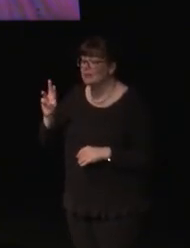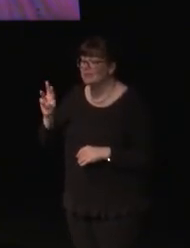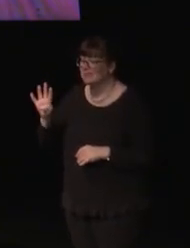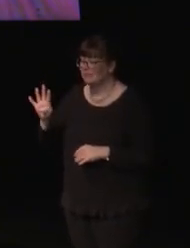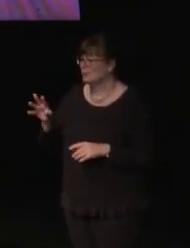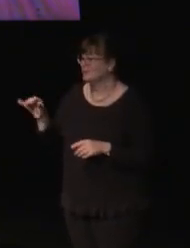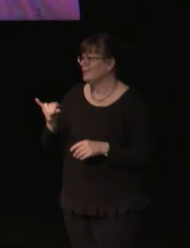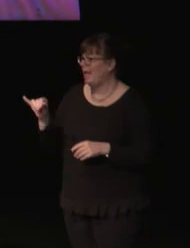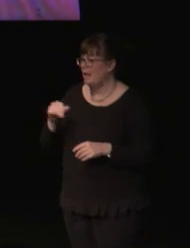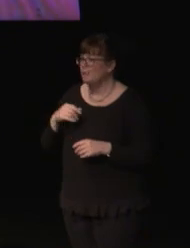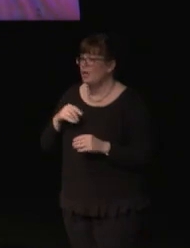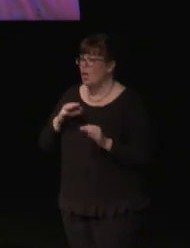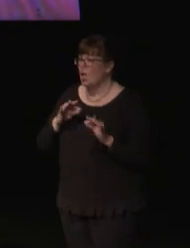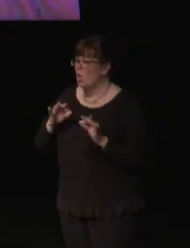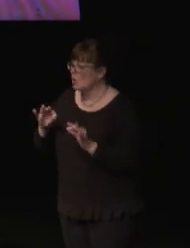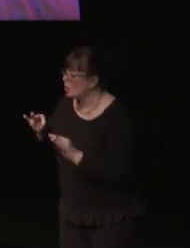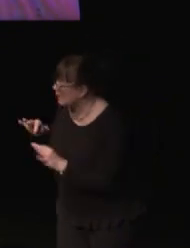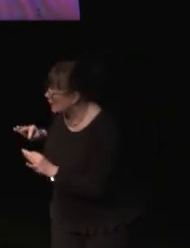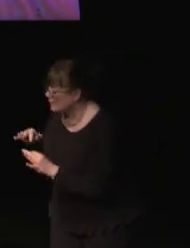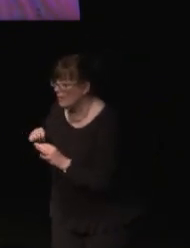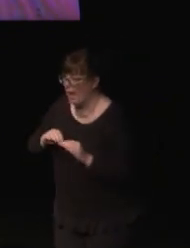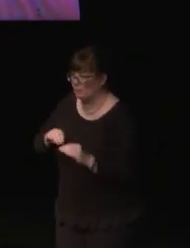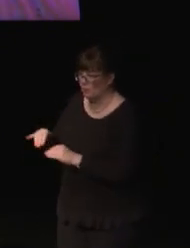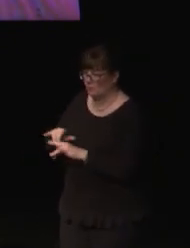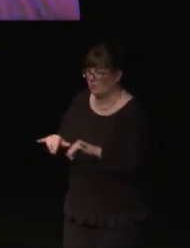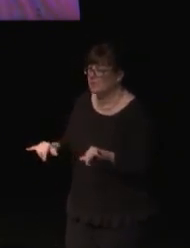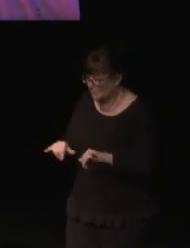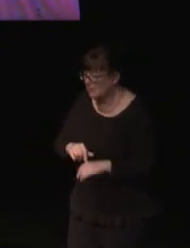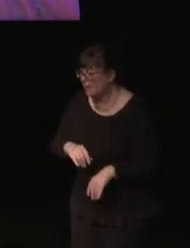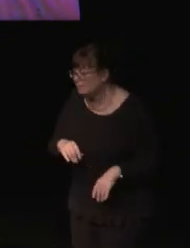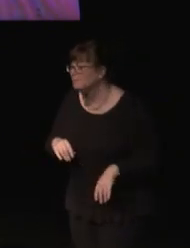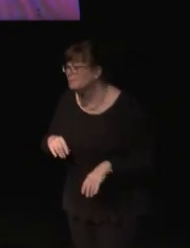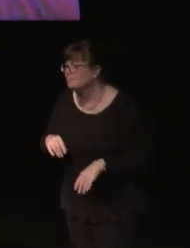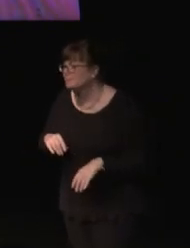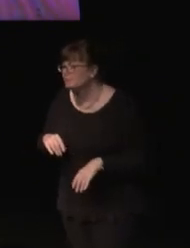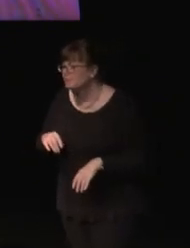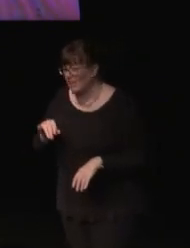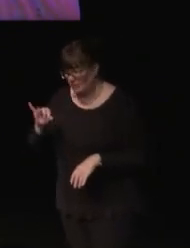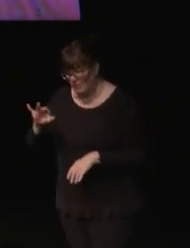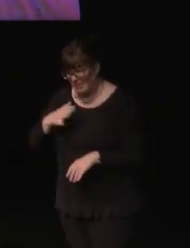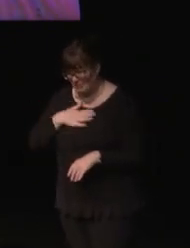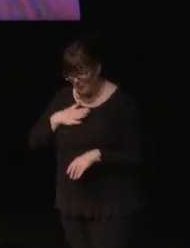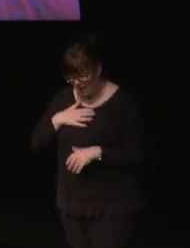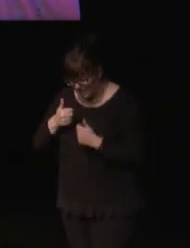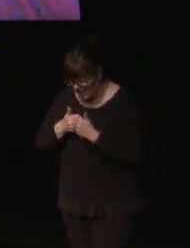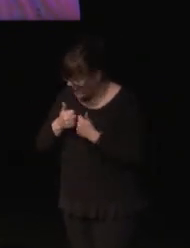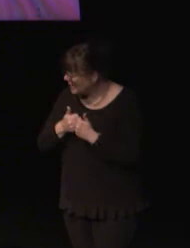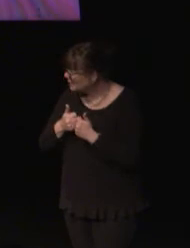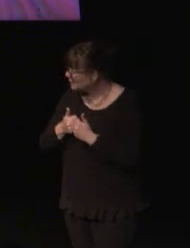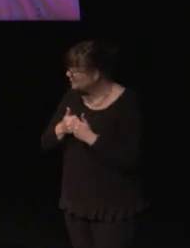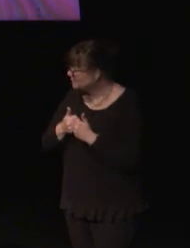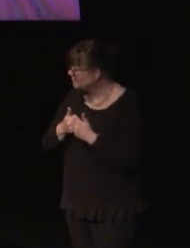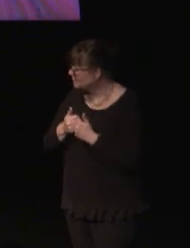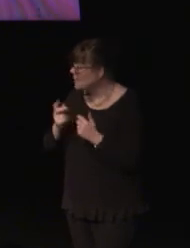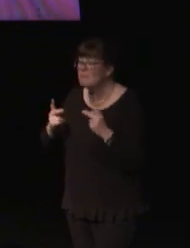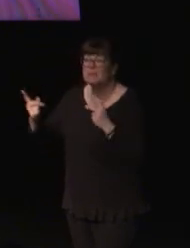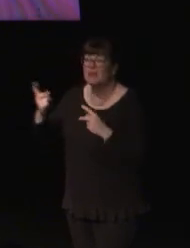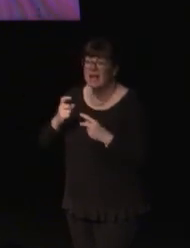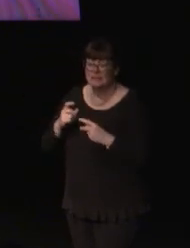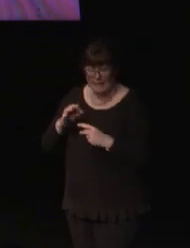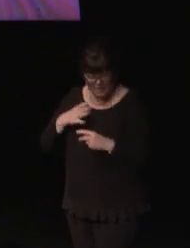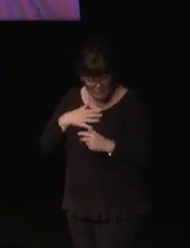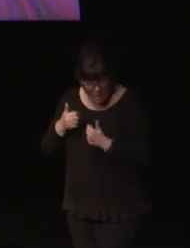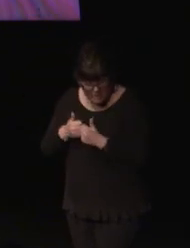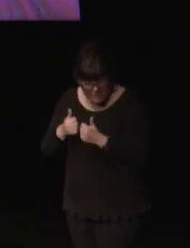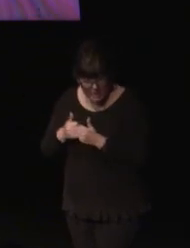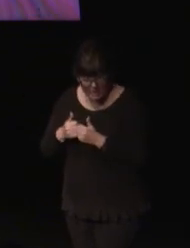like you look and move, right? And if my game or project includes options for